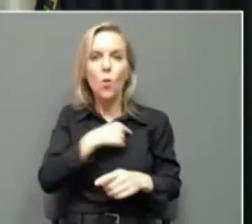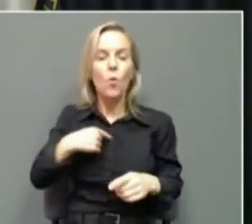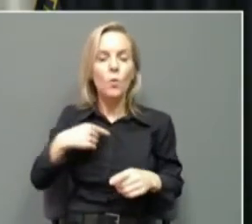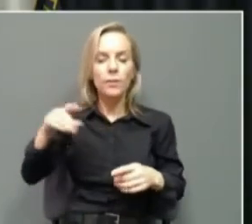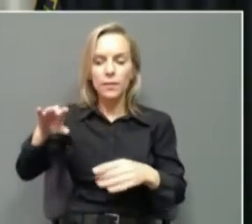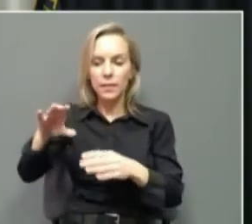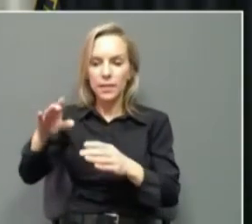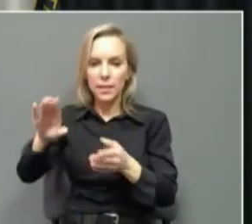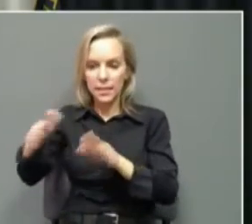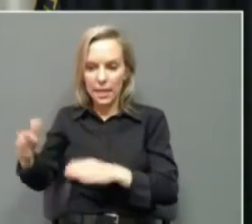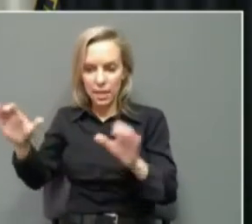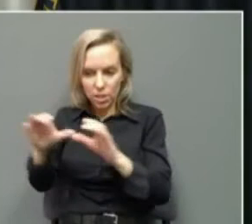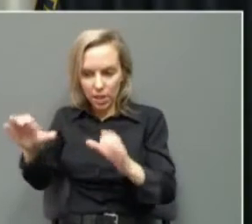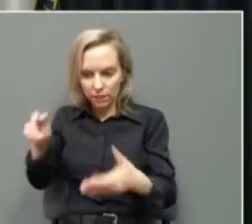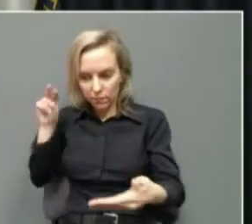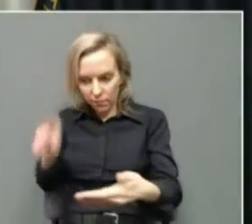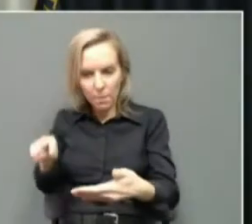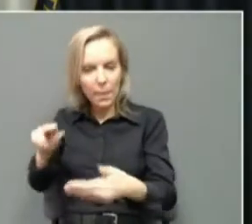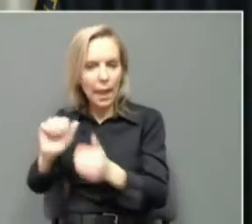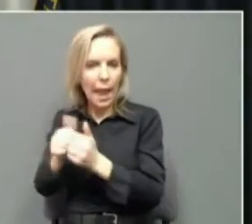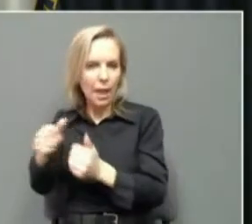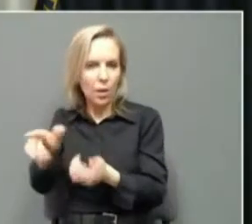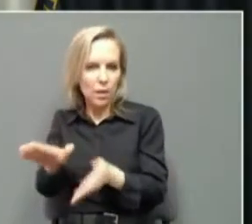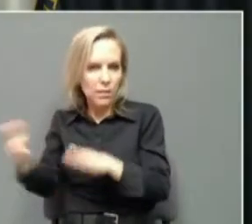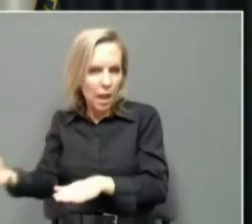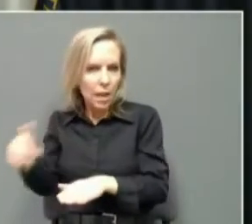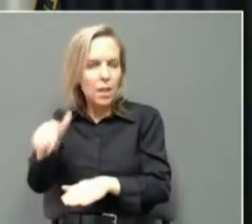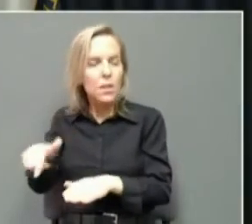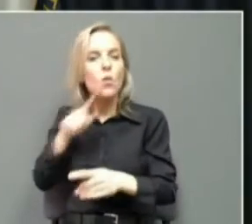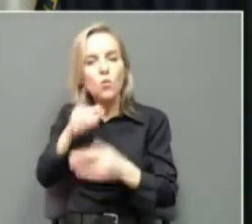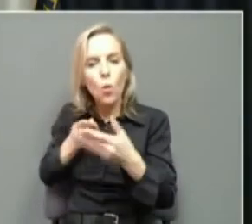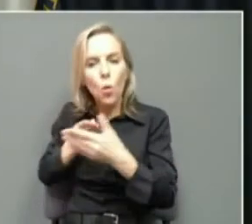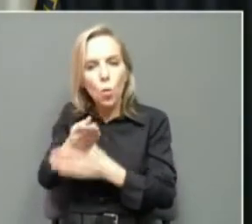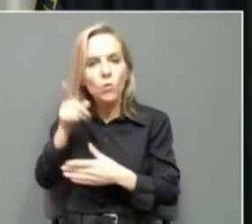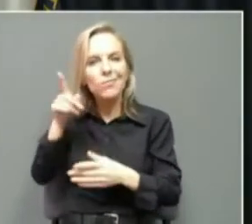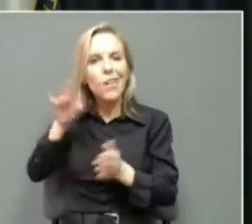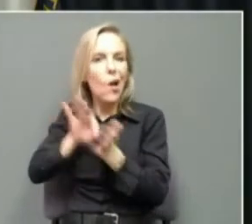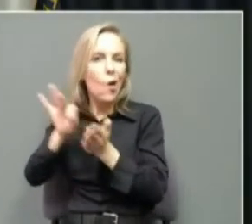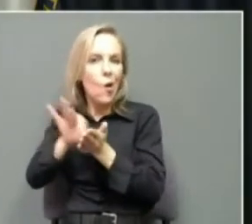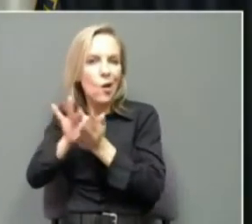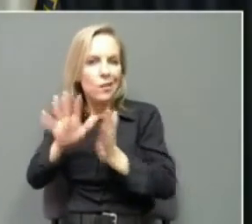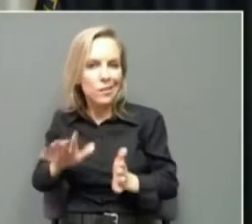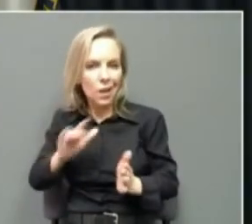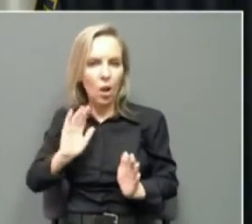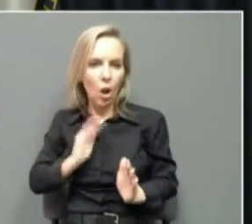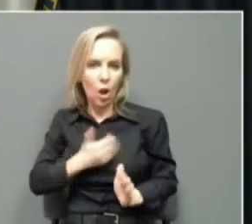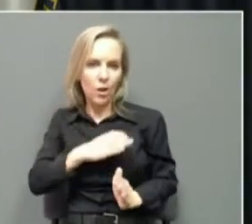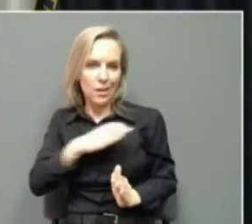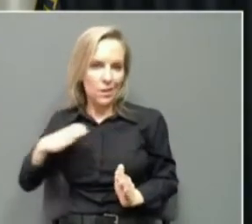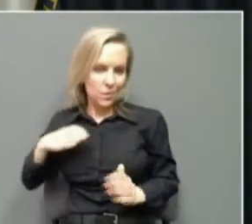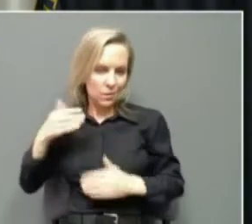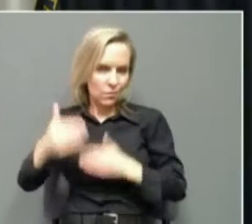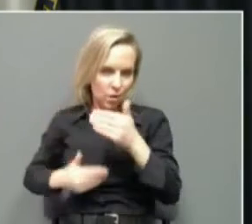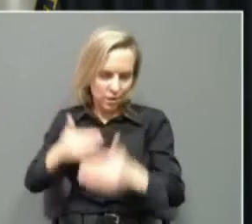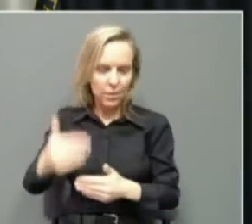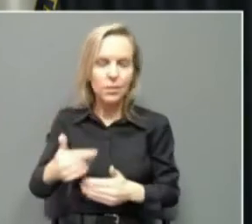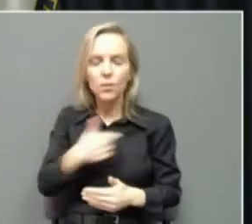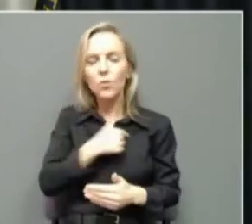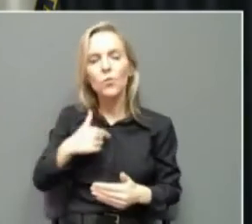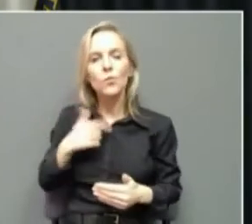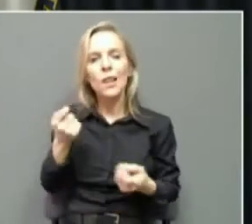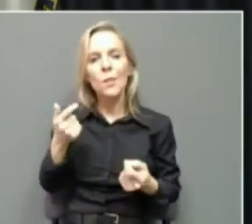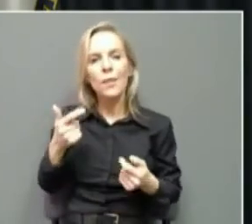looked at that information. These are ones that are going through our committee process. We're just doing it a little bit